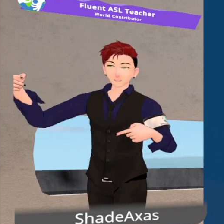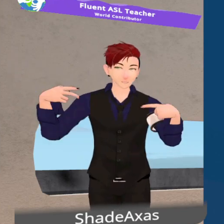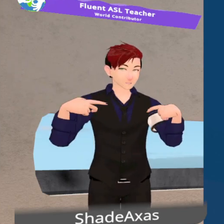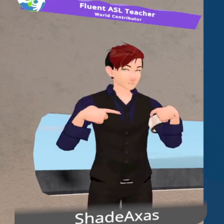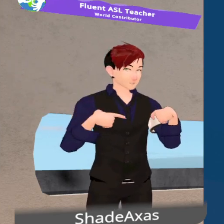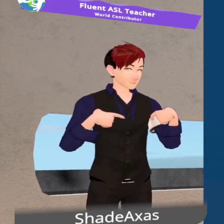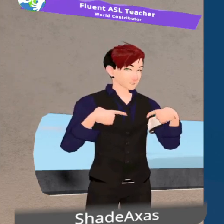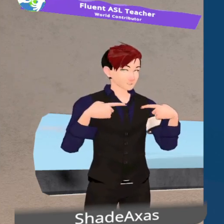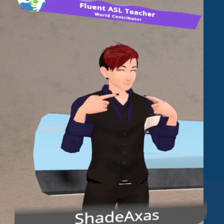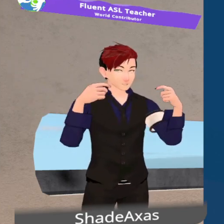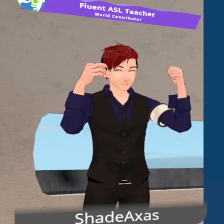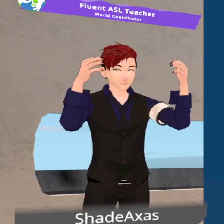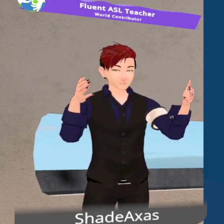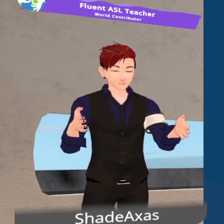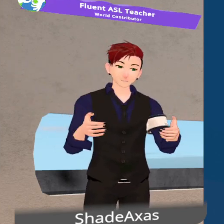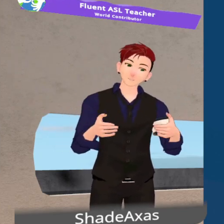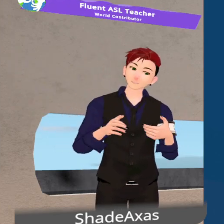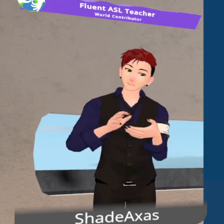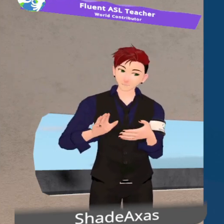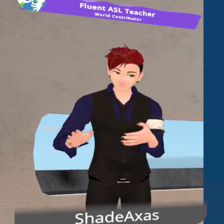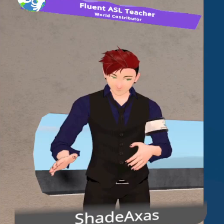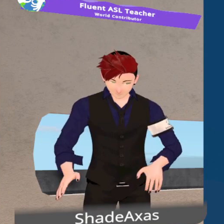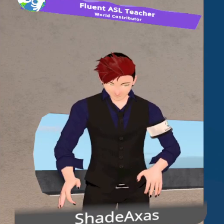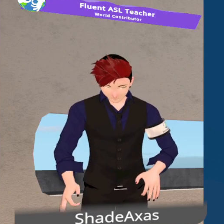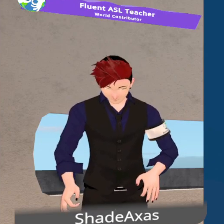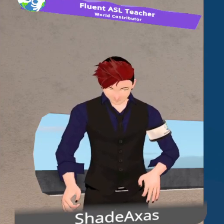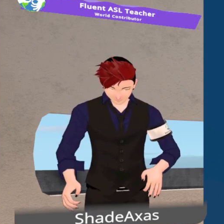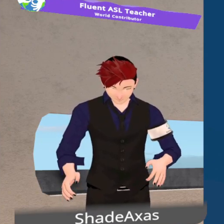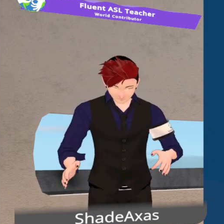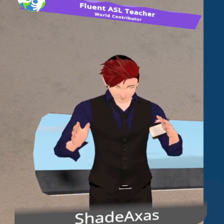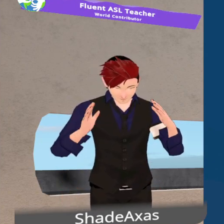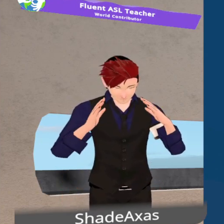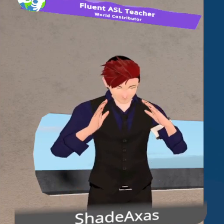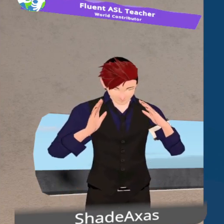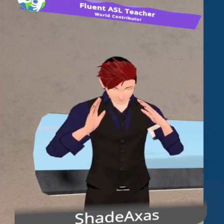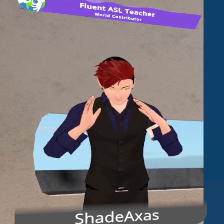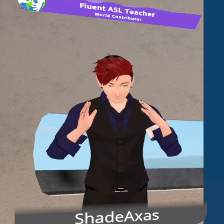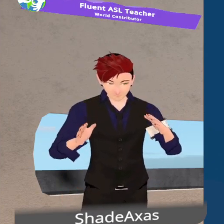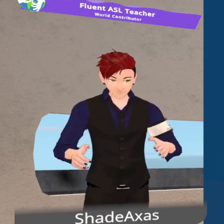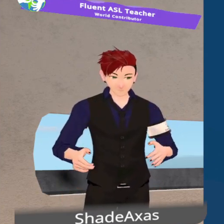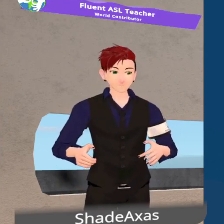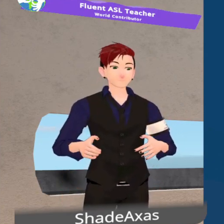camera thing and you can see me and you can see the teacher. It's really, really nice.